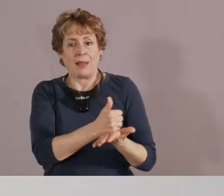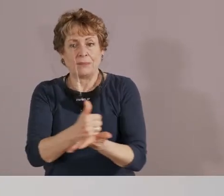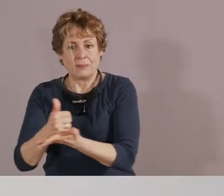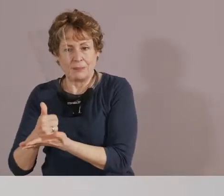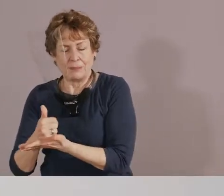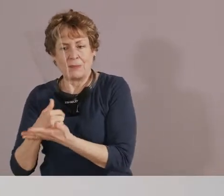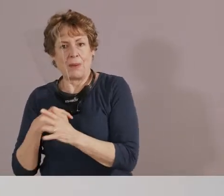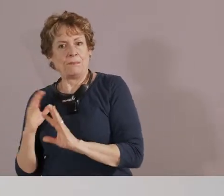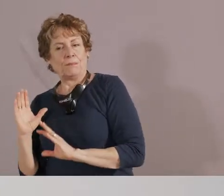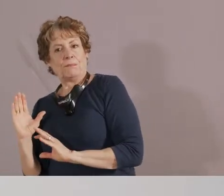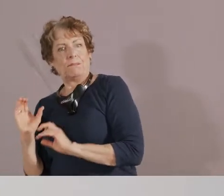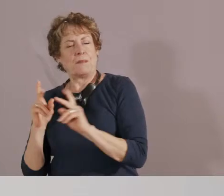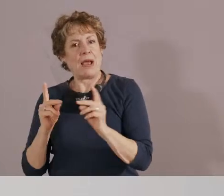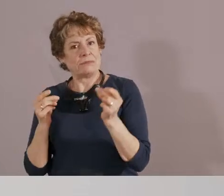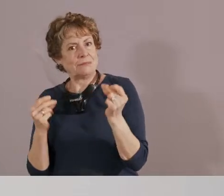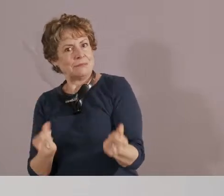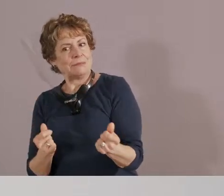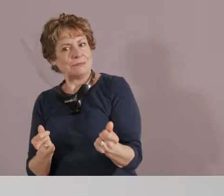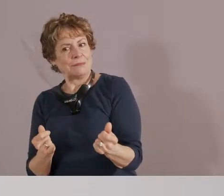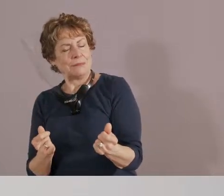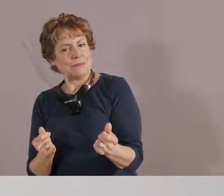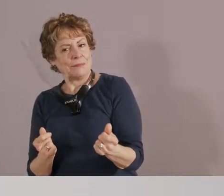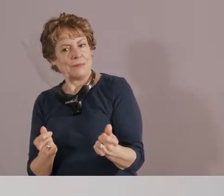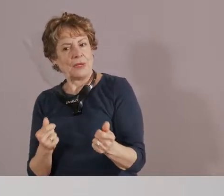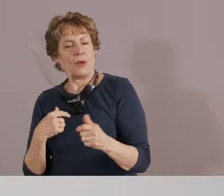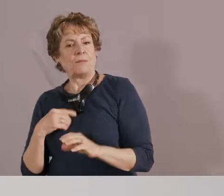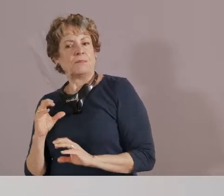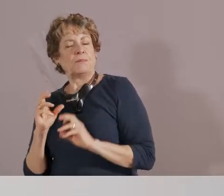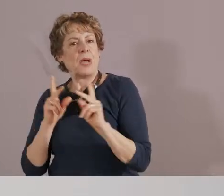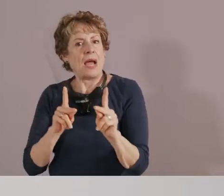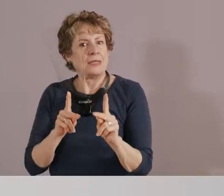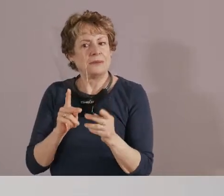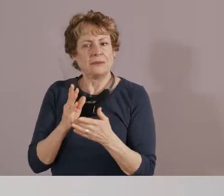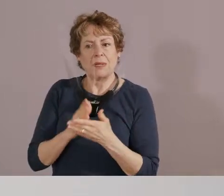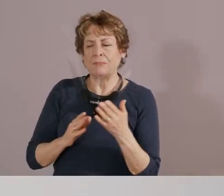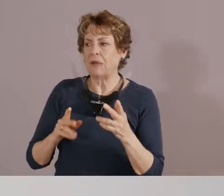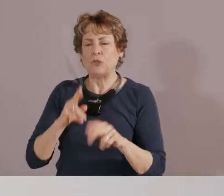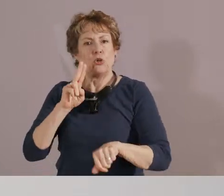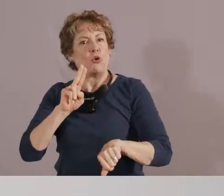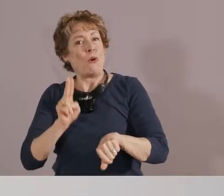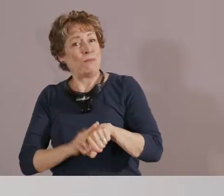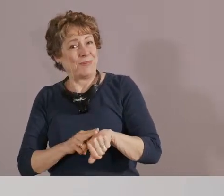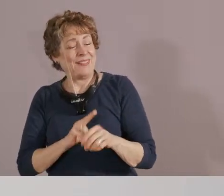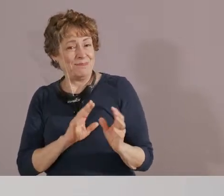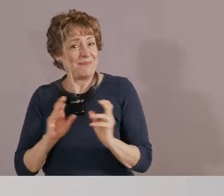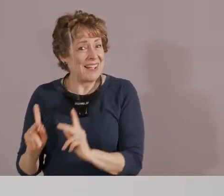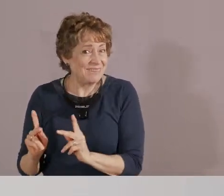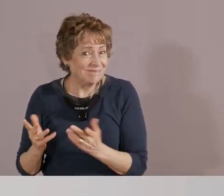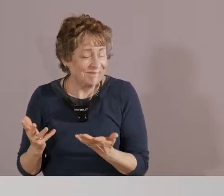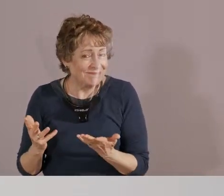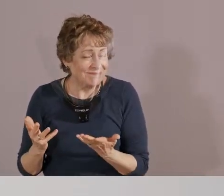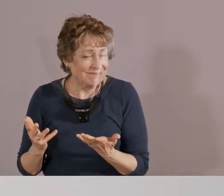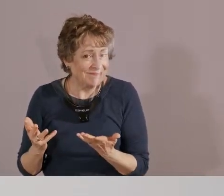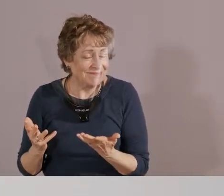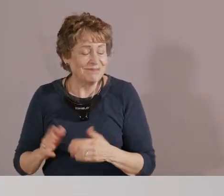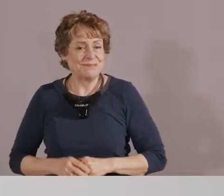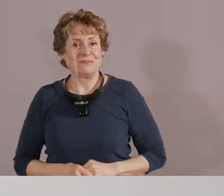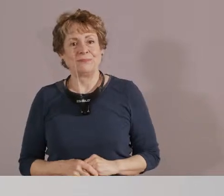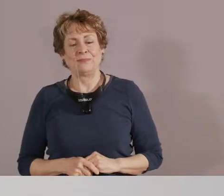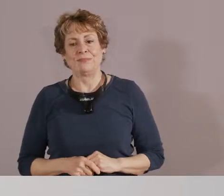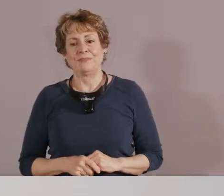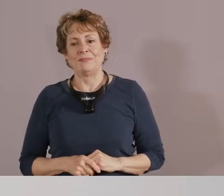of normalcy. But I also think changing the expectations, and this is a conversation that I actually have with